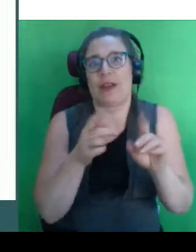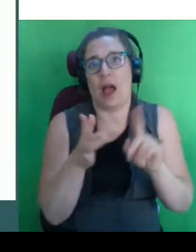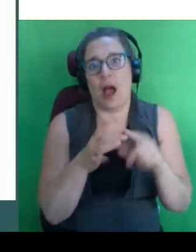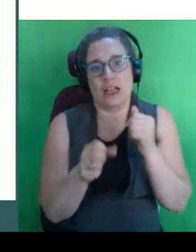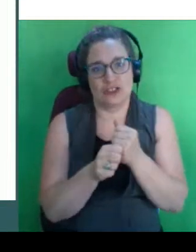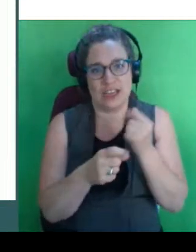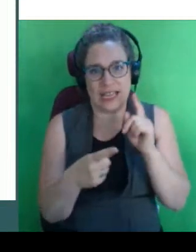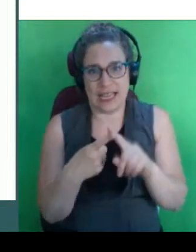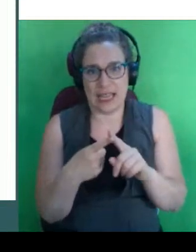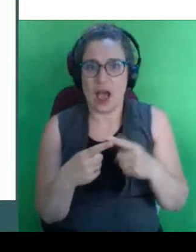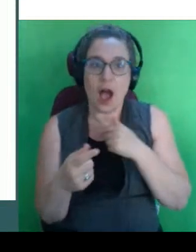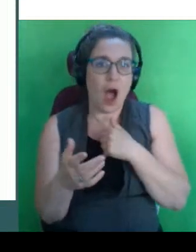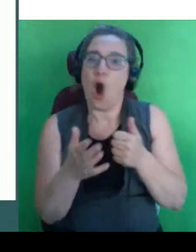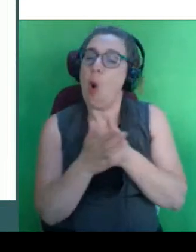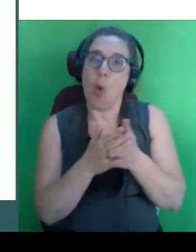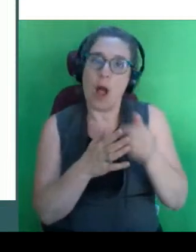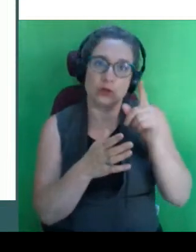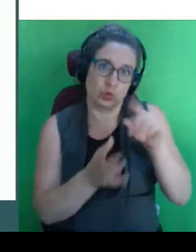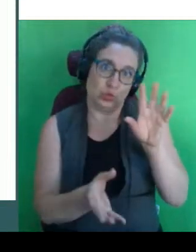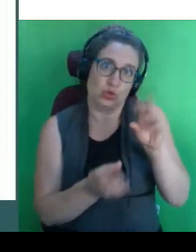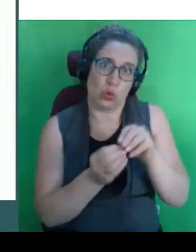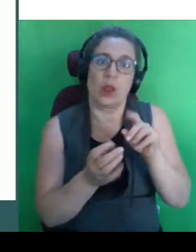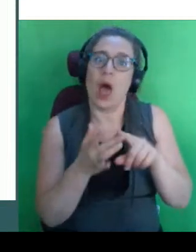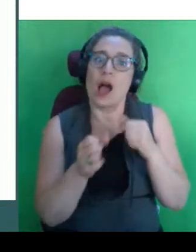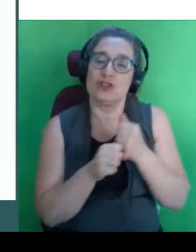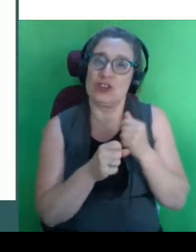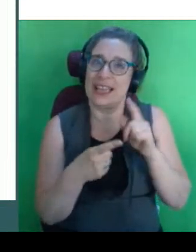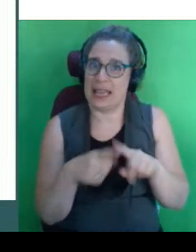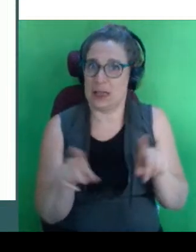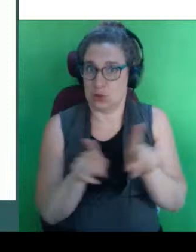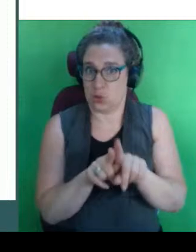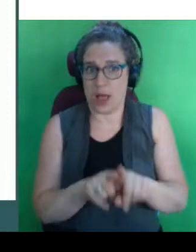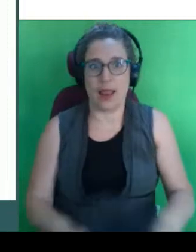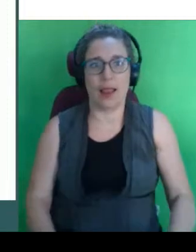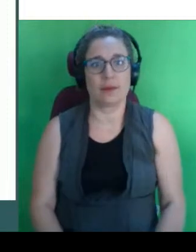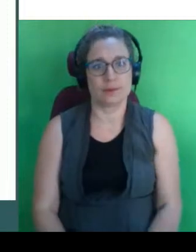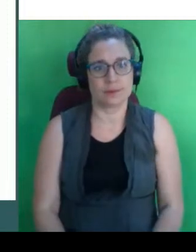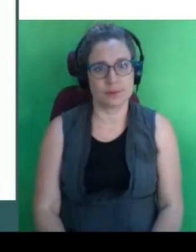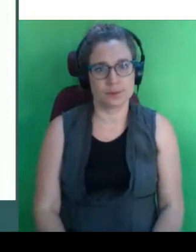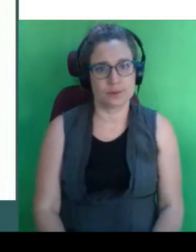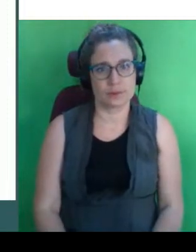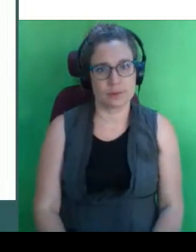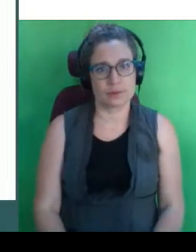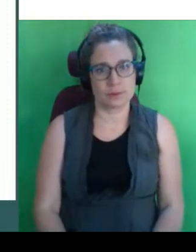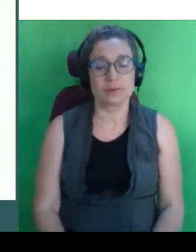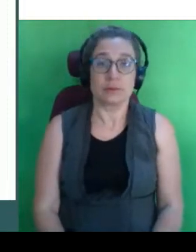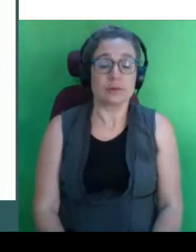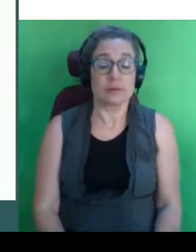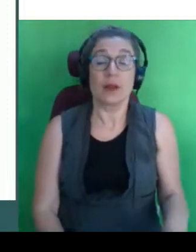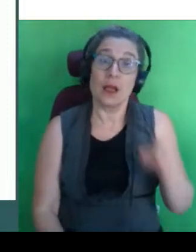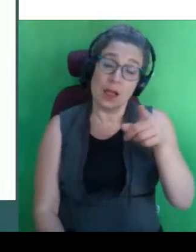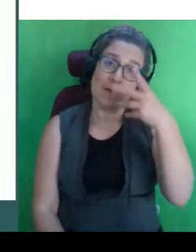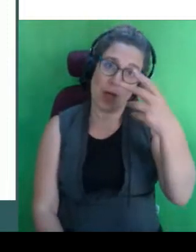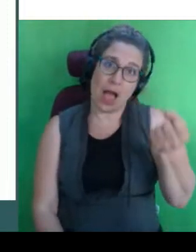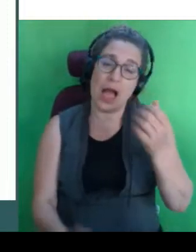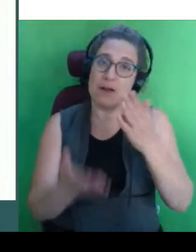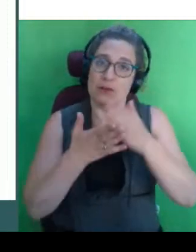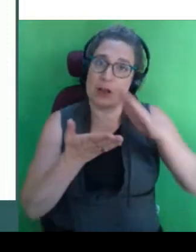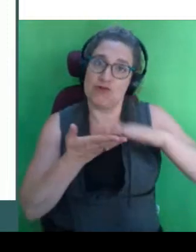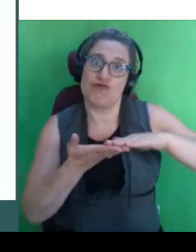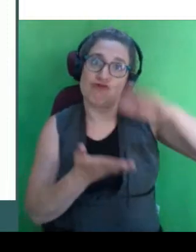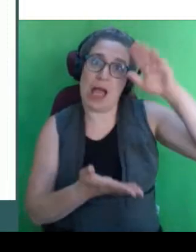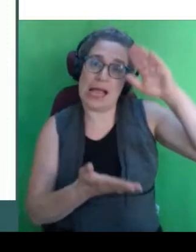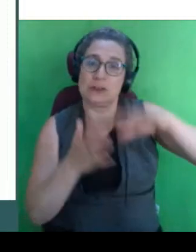do a total IgE as well. And the reason for that is that if you've got a very raised total IgE of